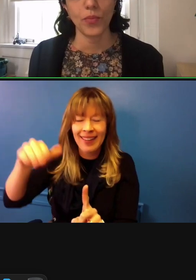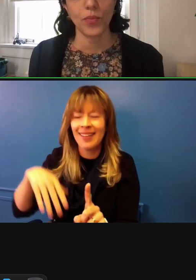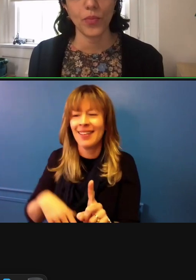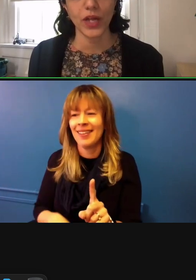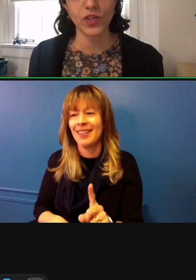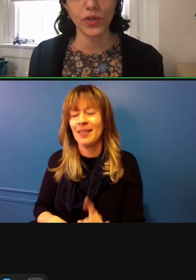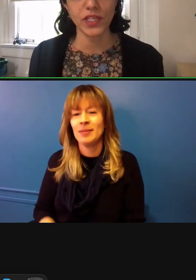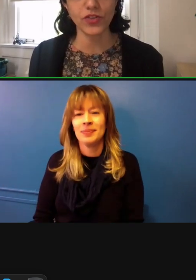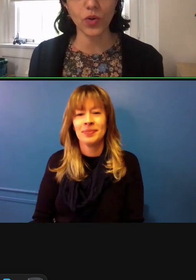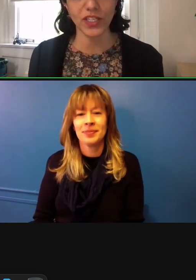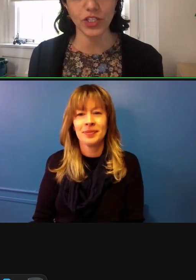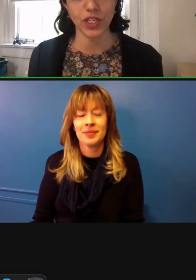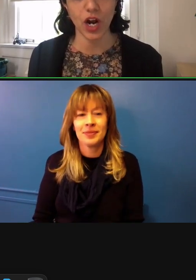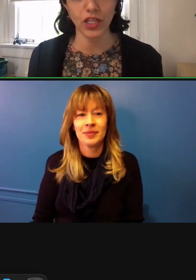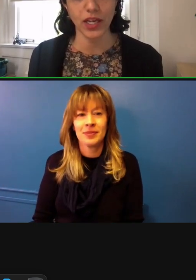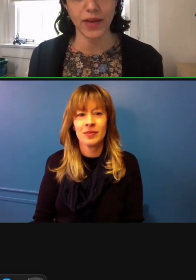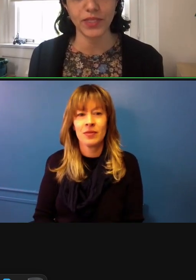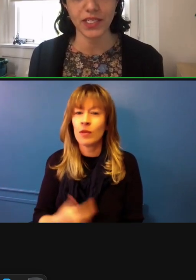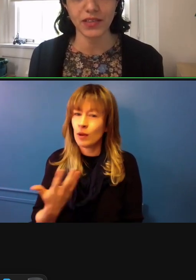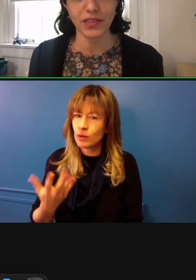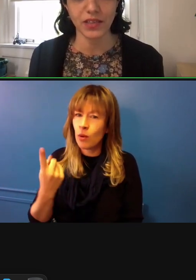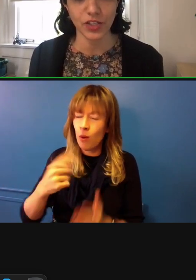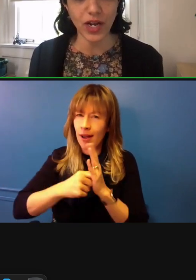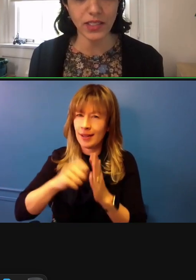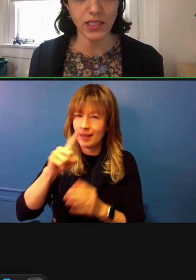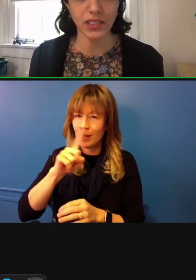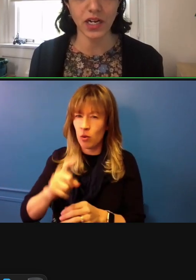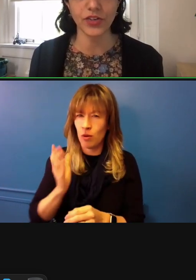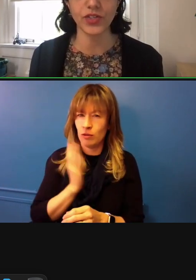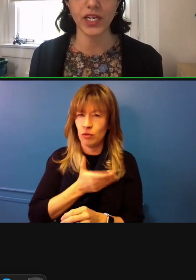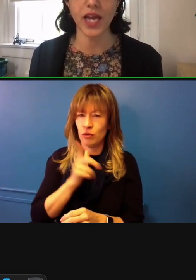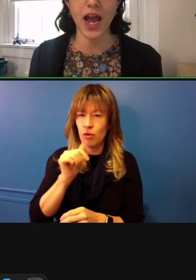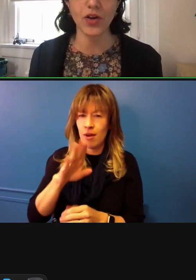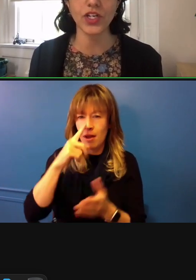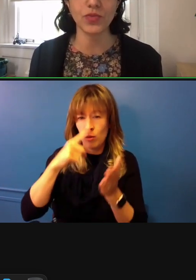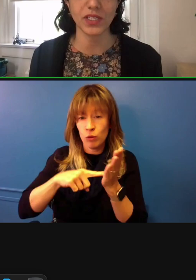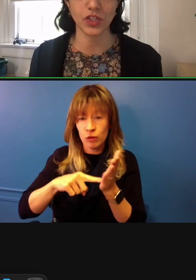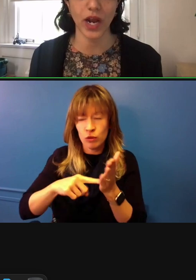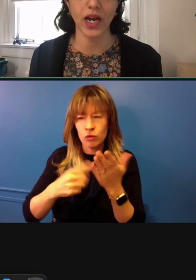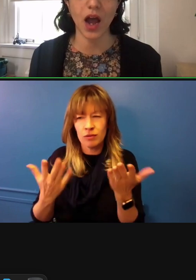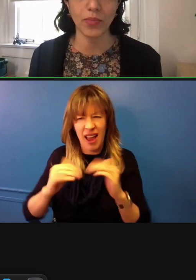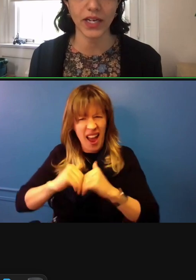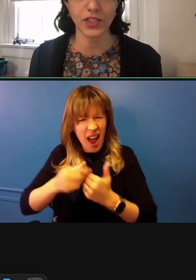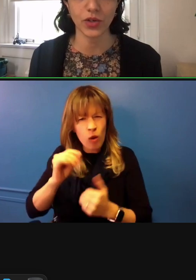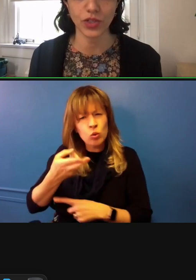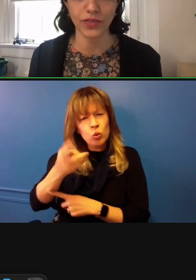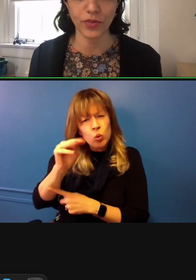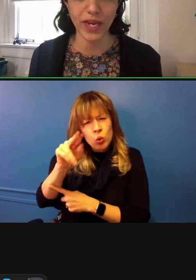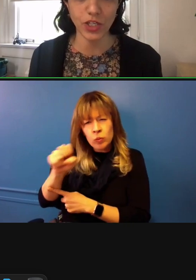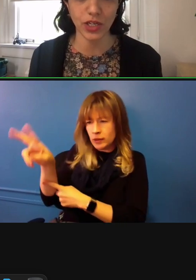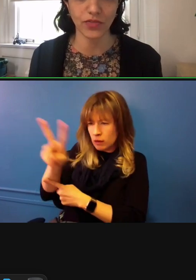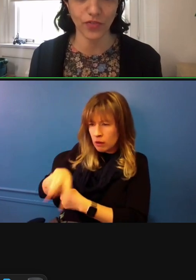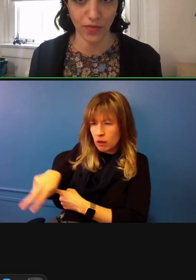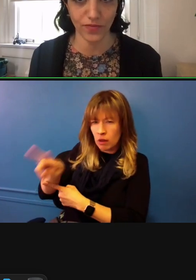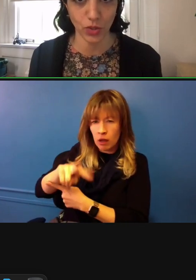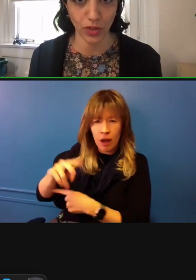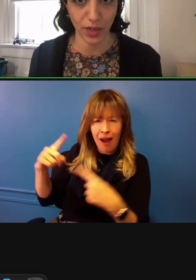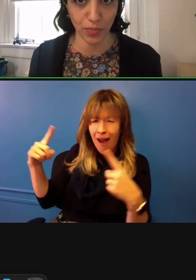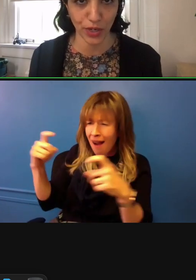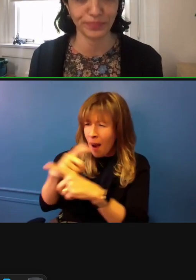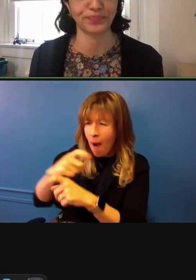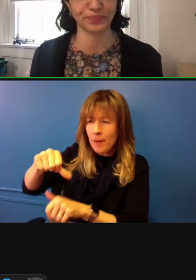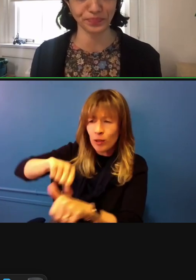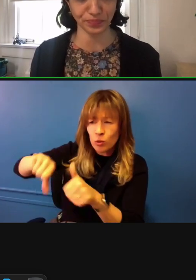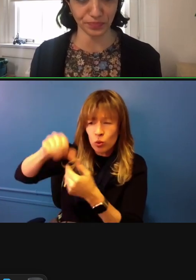not. And so a central question our lab seeks to address is to understand how do humans extract complex social information from